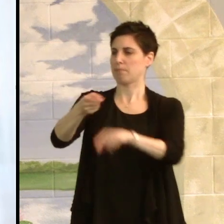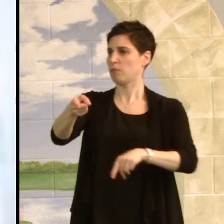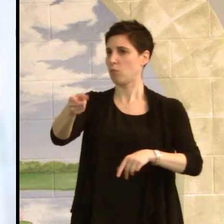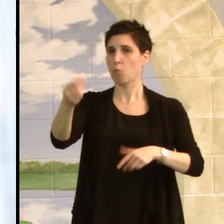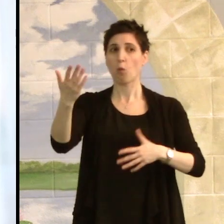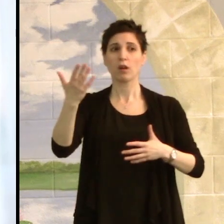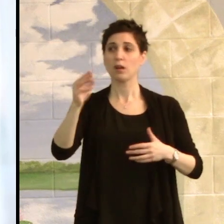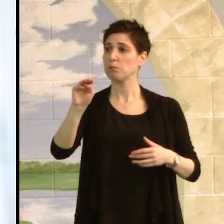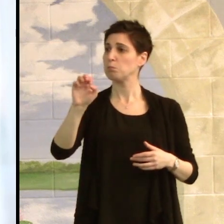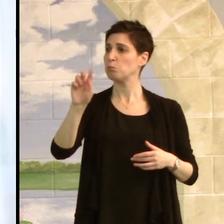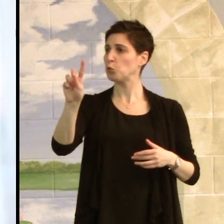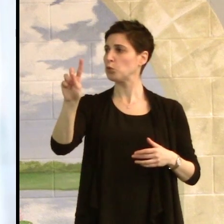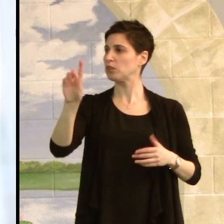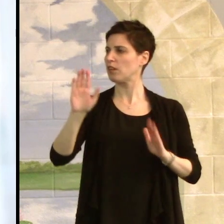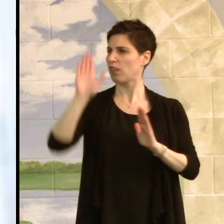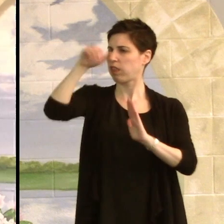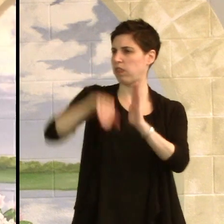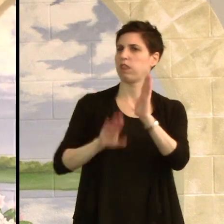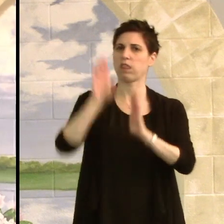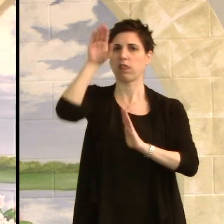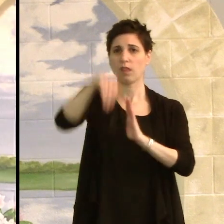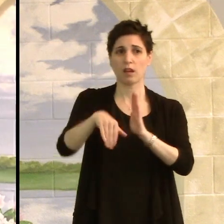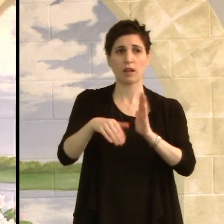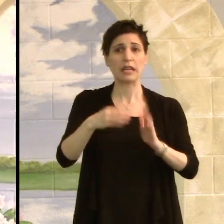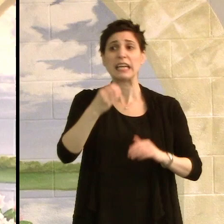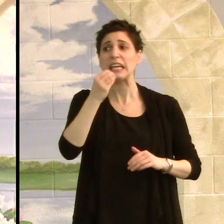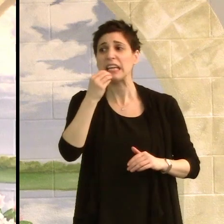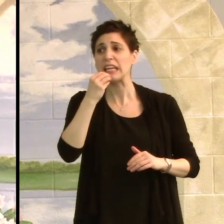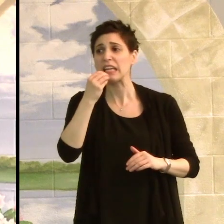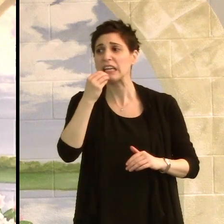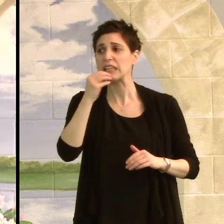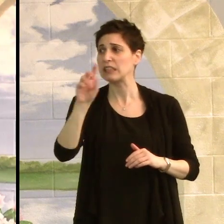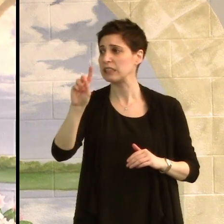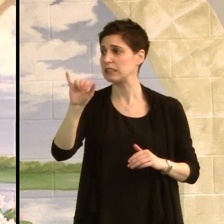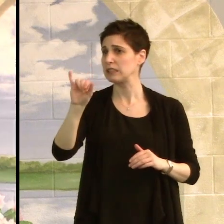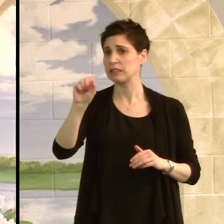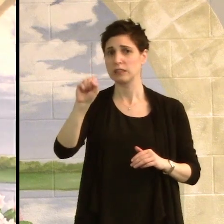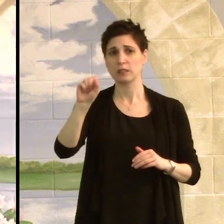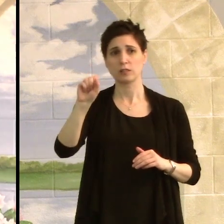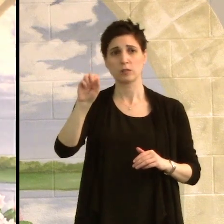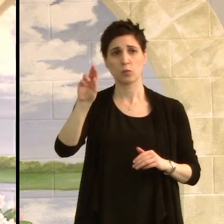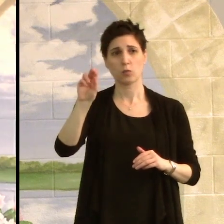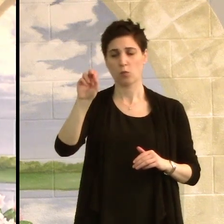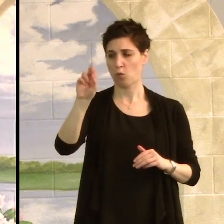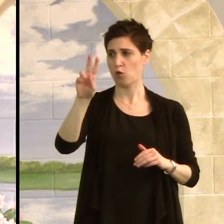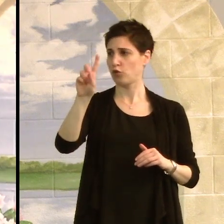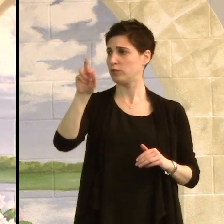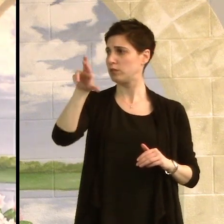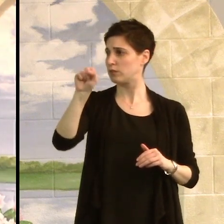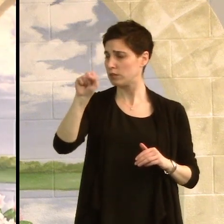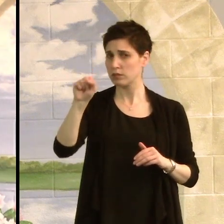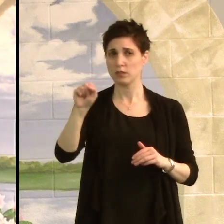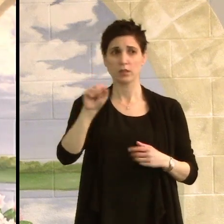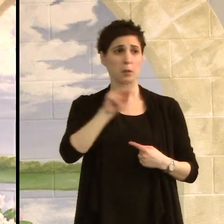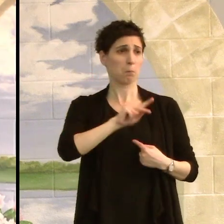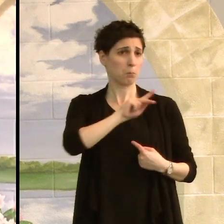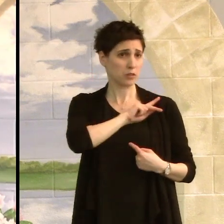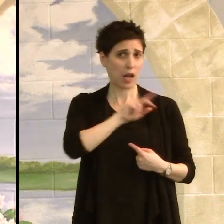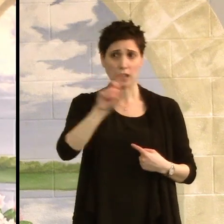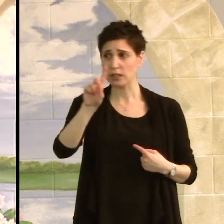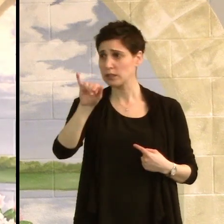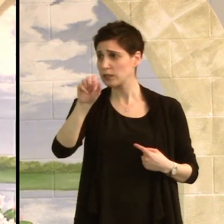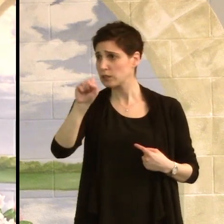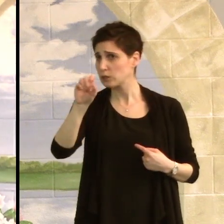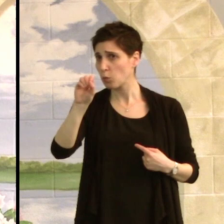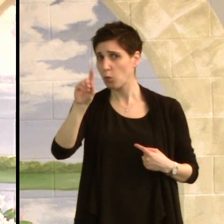mood disorders, eating disorders, personality disorders, and other